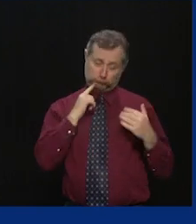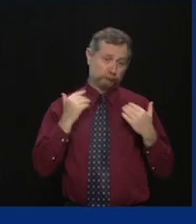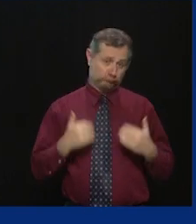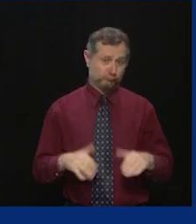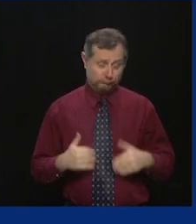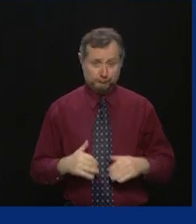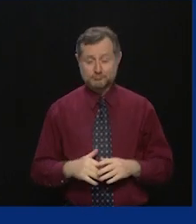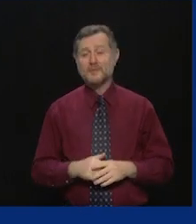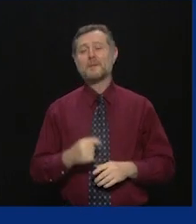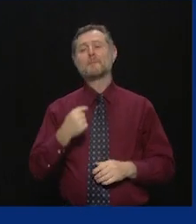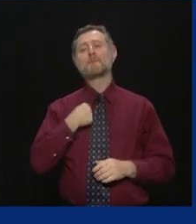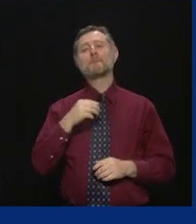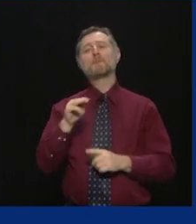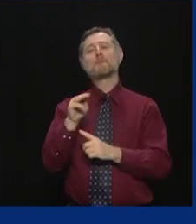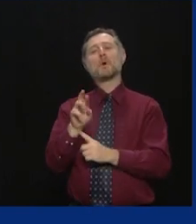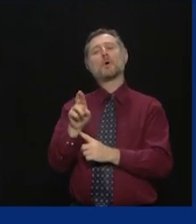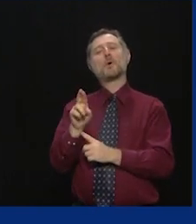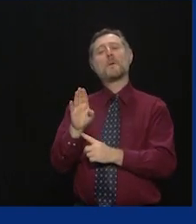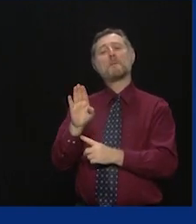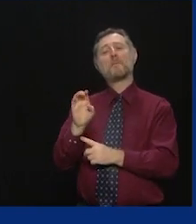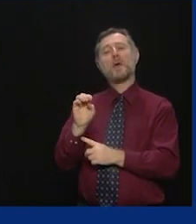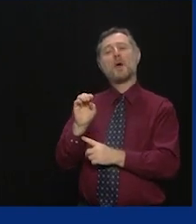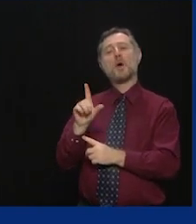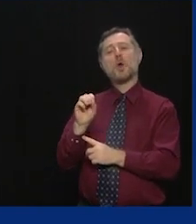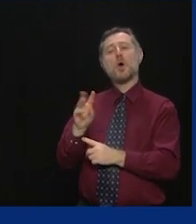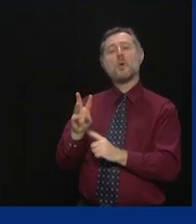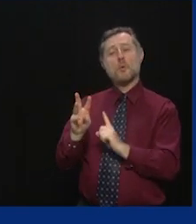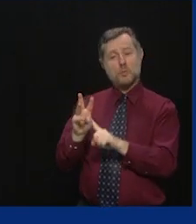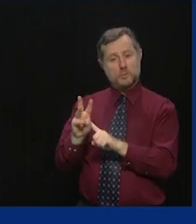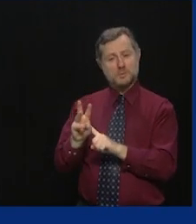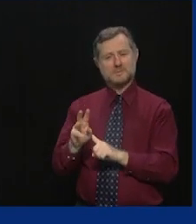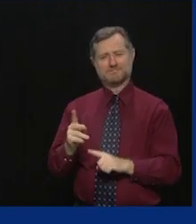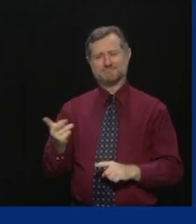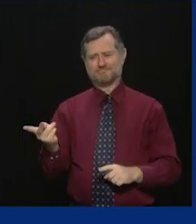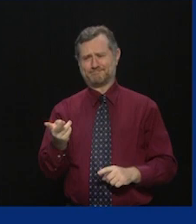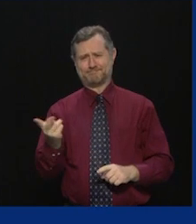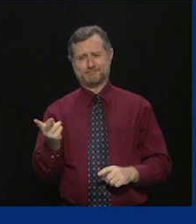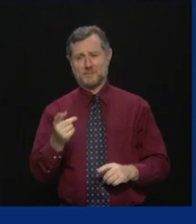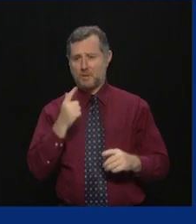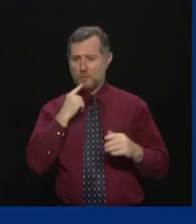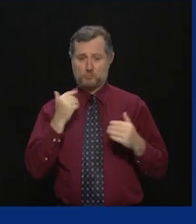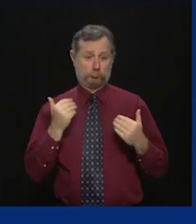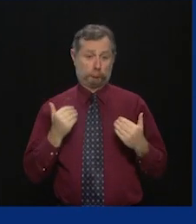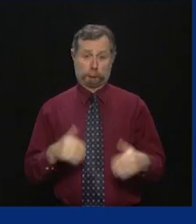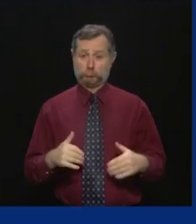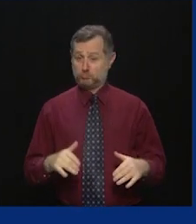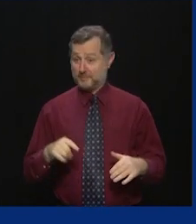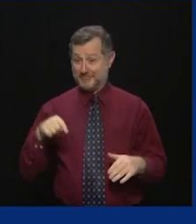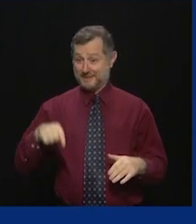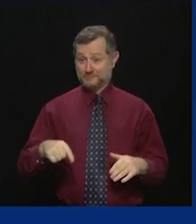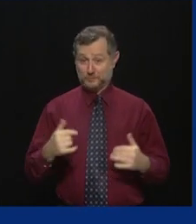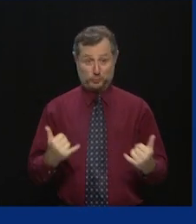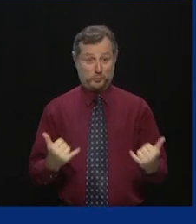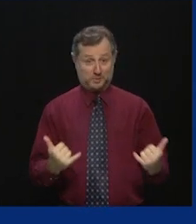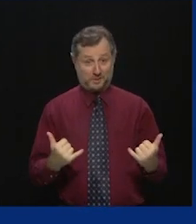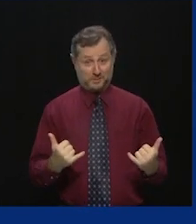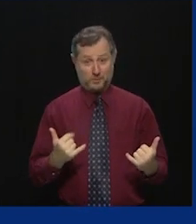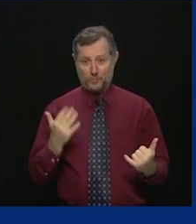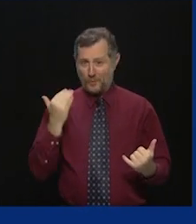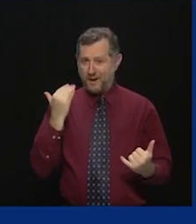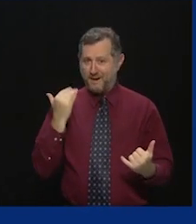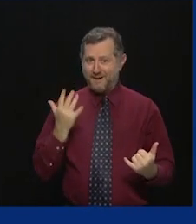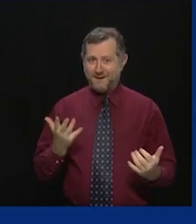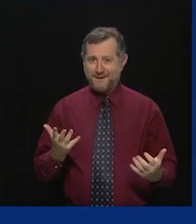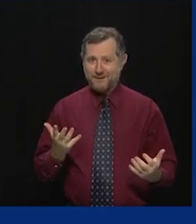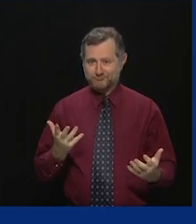Bello, same for you. Without the two of you, we never could have gotten here today, and we appreciate your hosting us today as